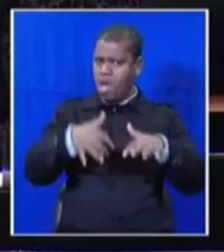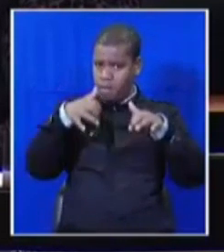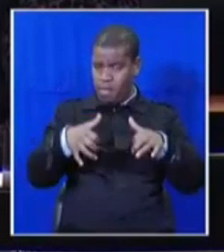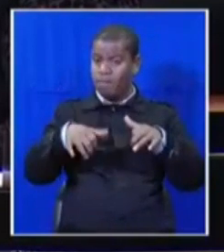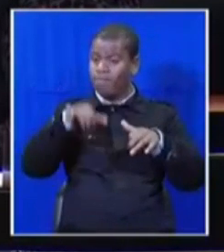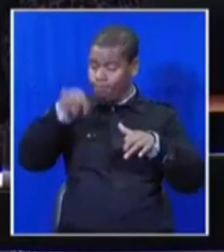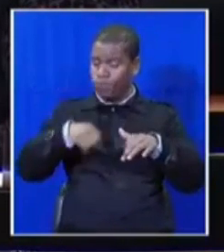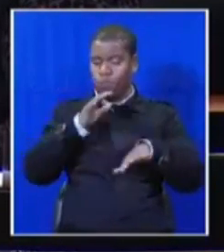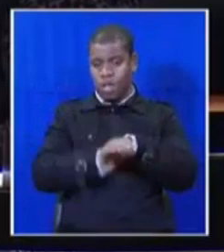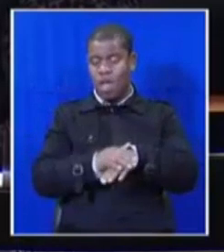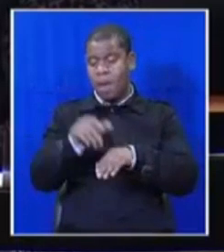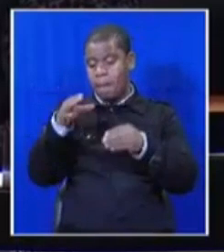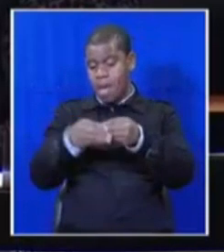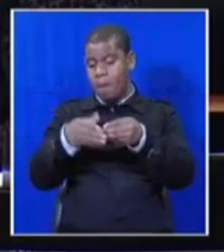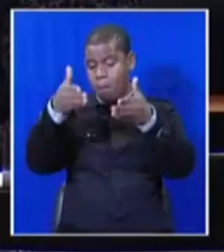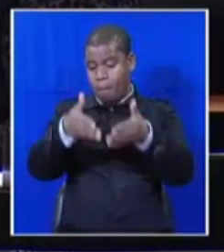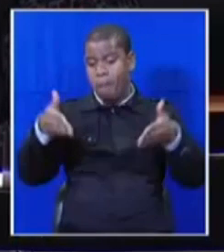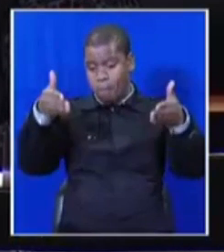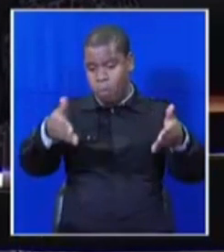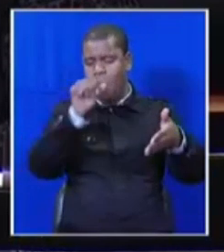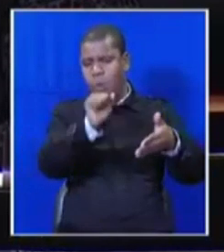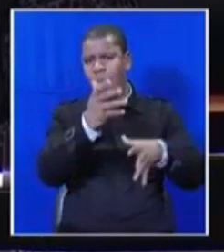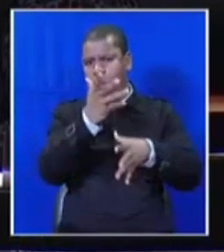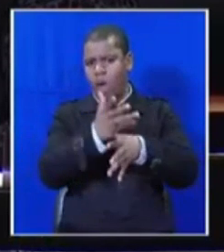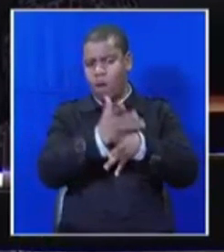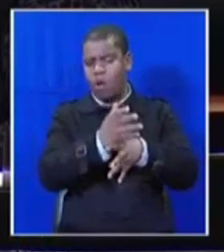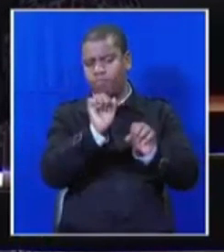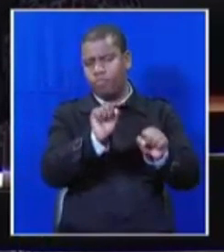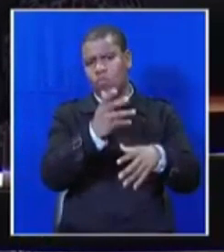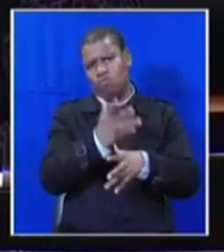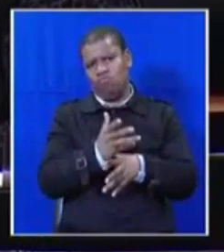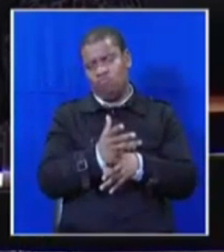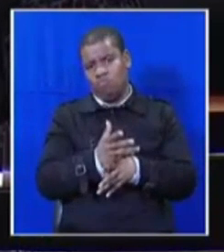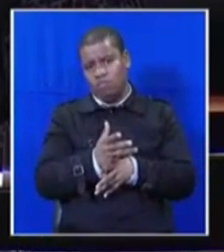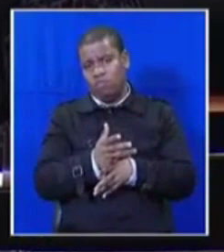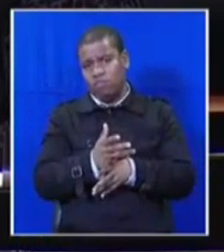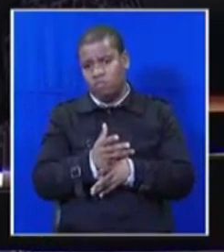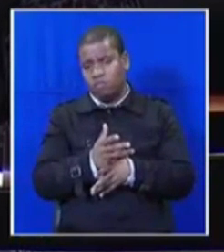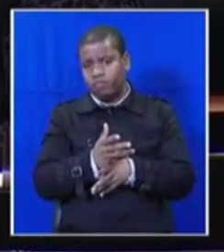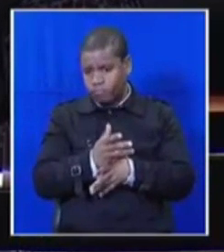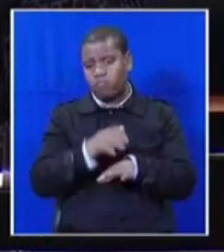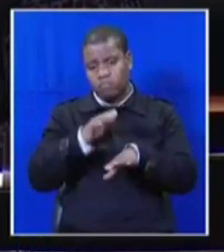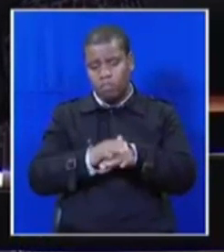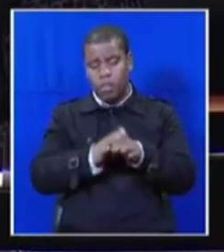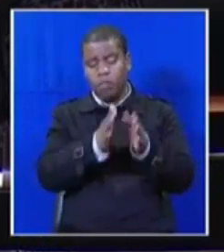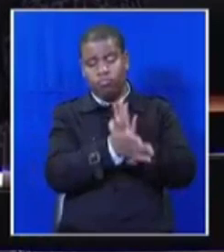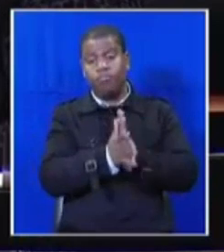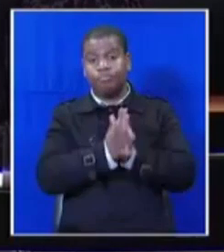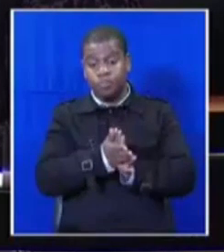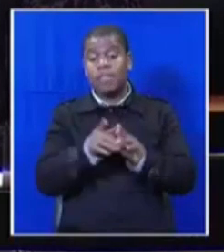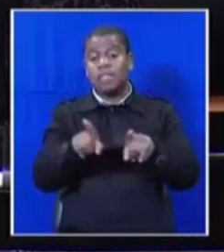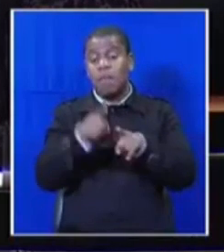only undermine members in their performance of their duties, but would also undermine the image